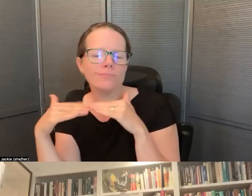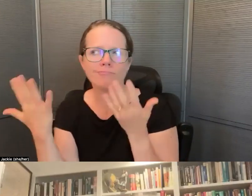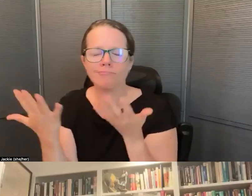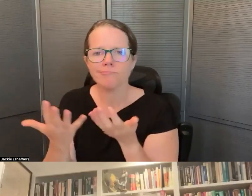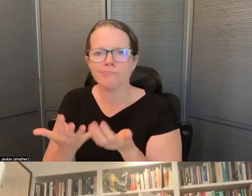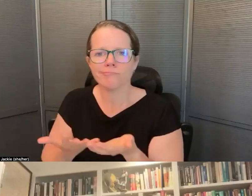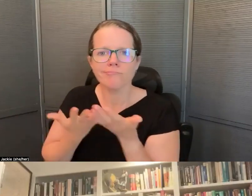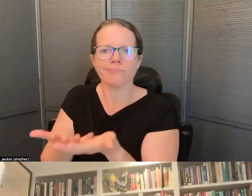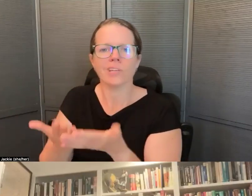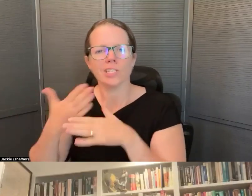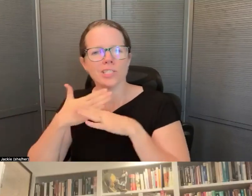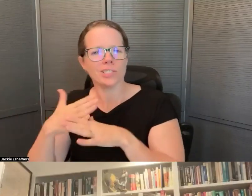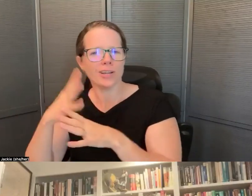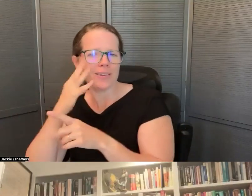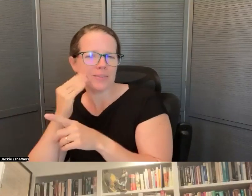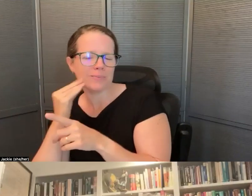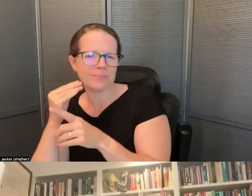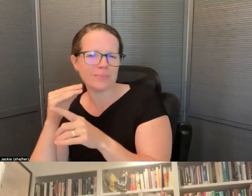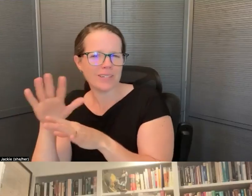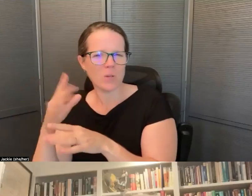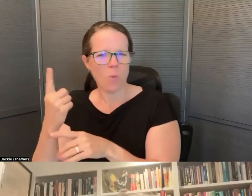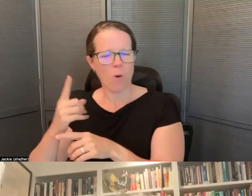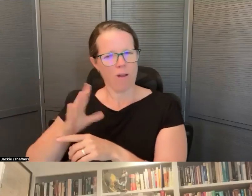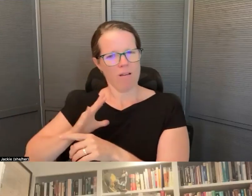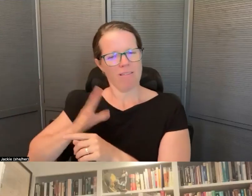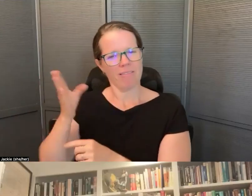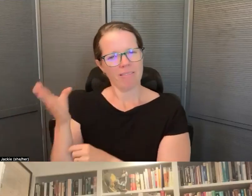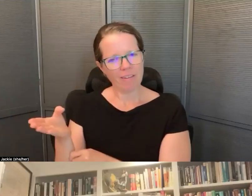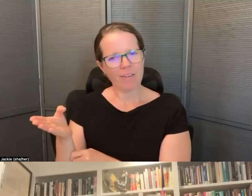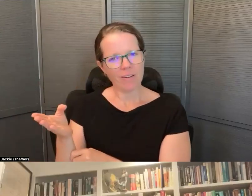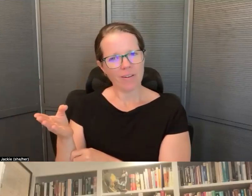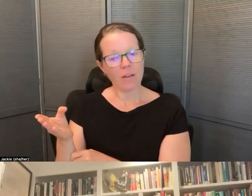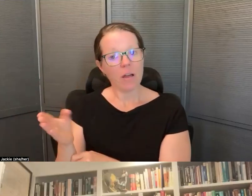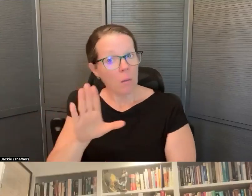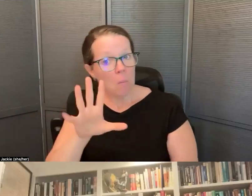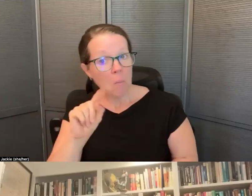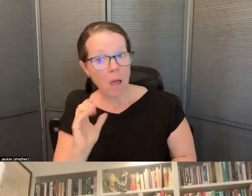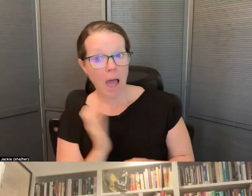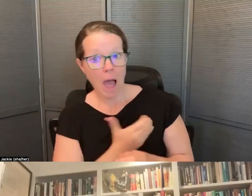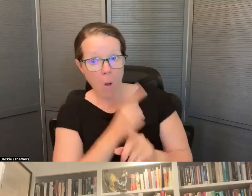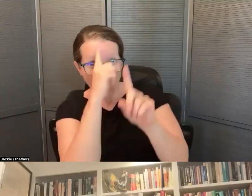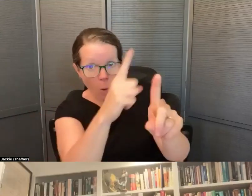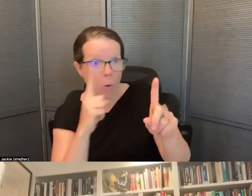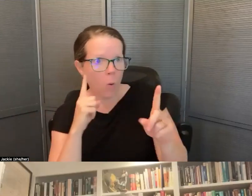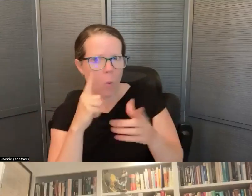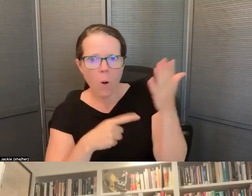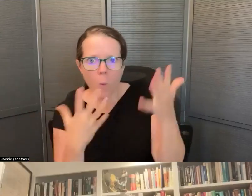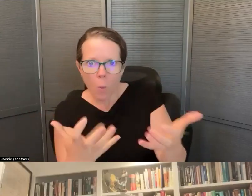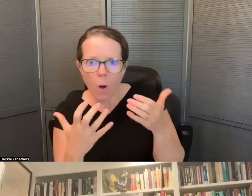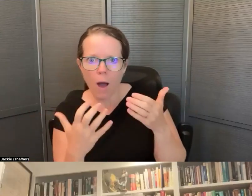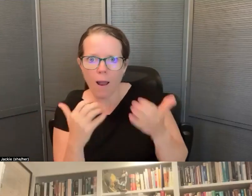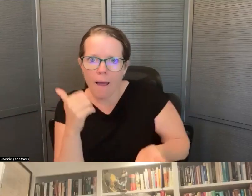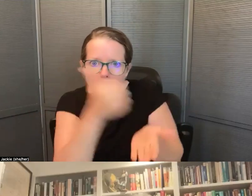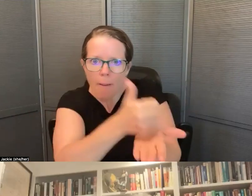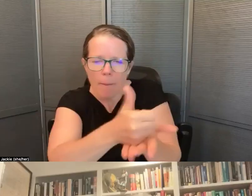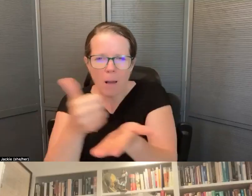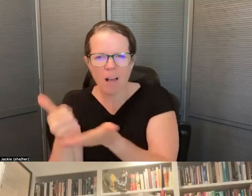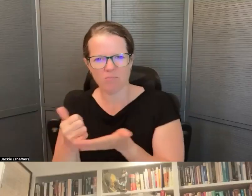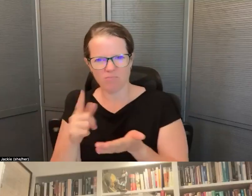the truth of the matter is the things that we're trying to enhance would probably benefit all the more if you could enhance them at an earlier age.